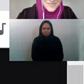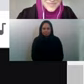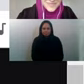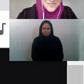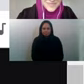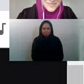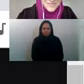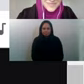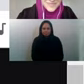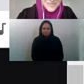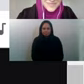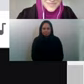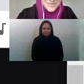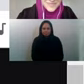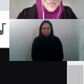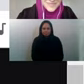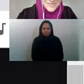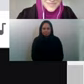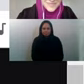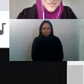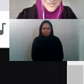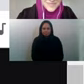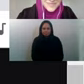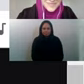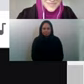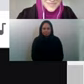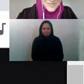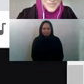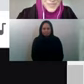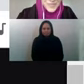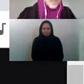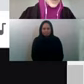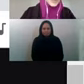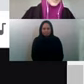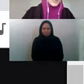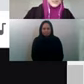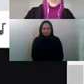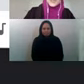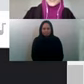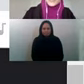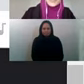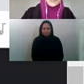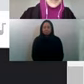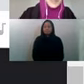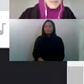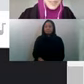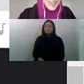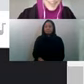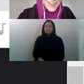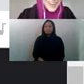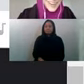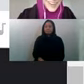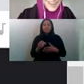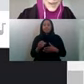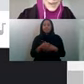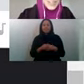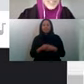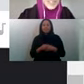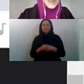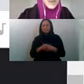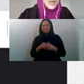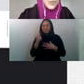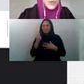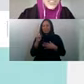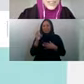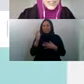One billion rupees, inshallah. It's always weird to see yourself speaking. All right.